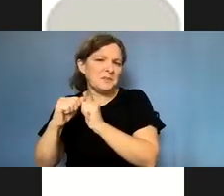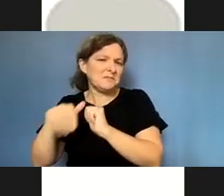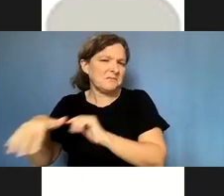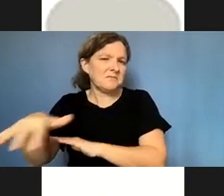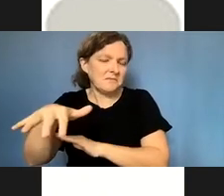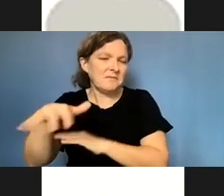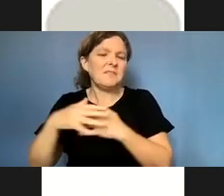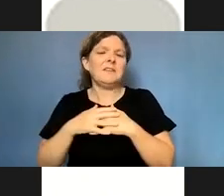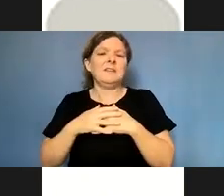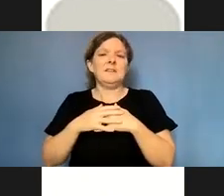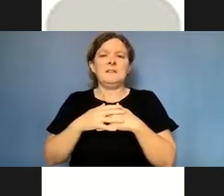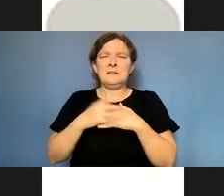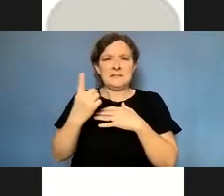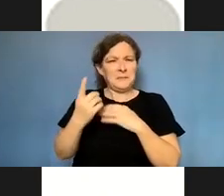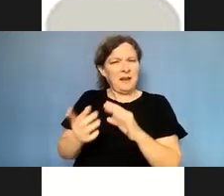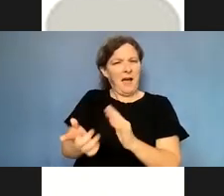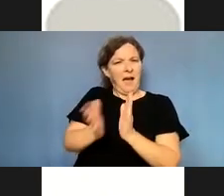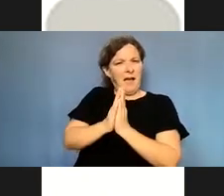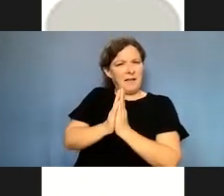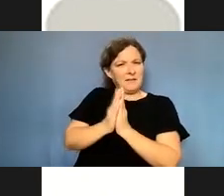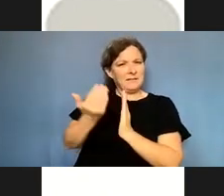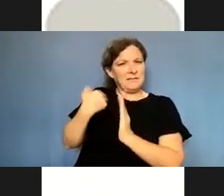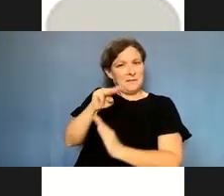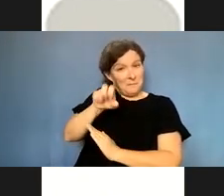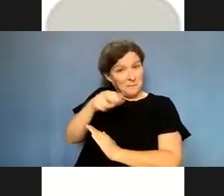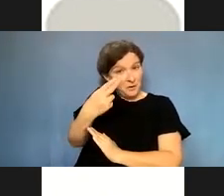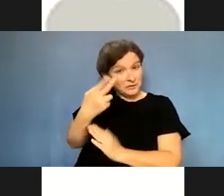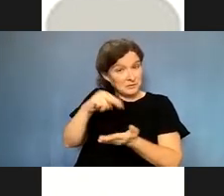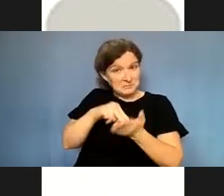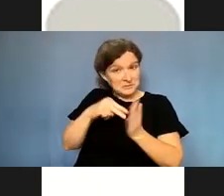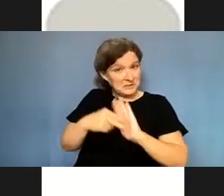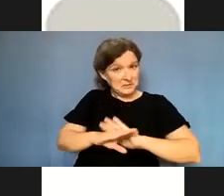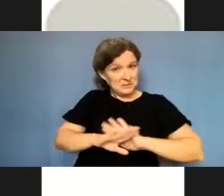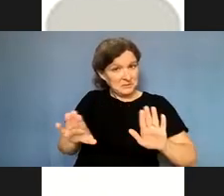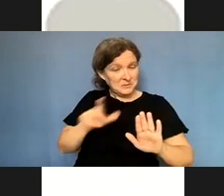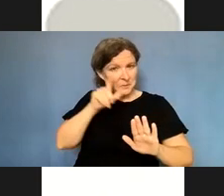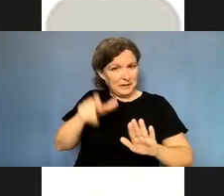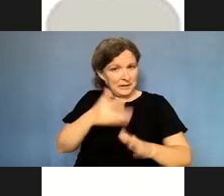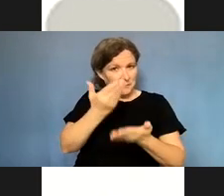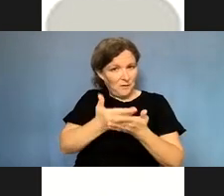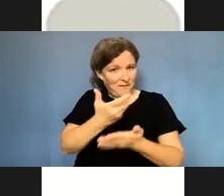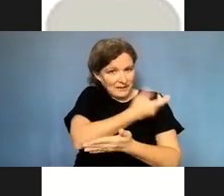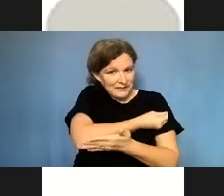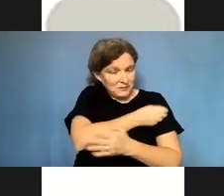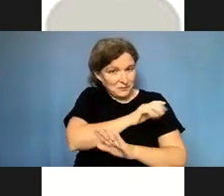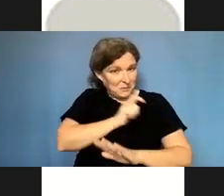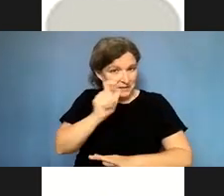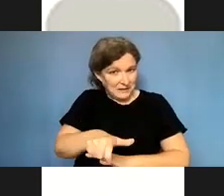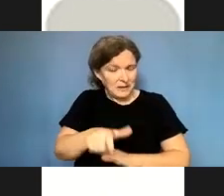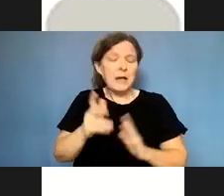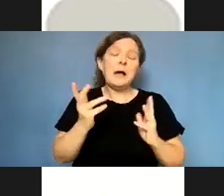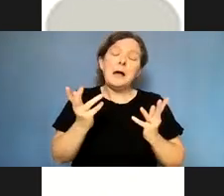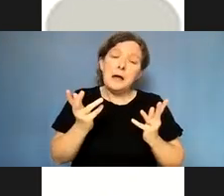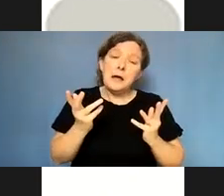to the question earlier about, you know, in March, will we see the end of proof of vaccination policy? In fact,